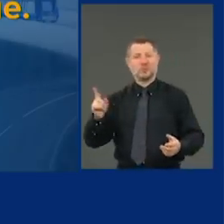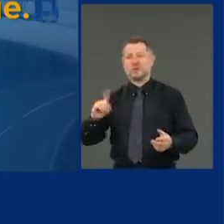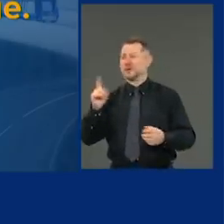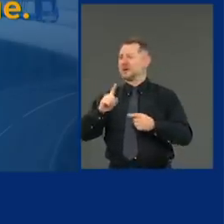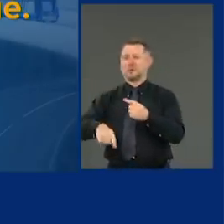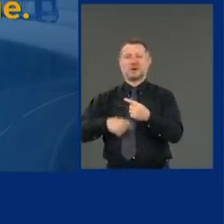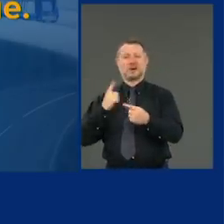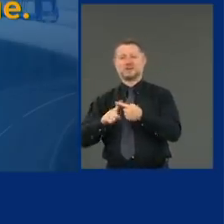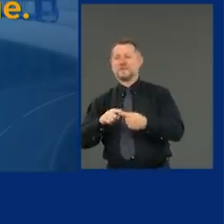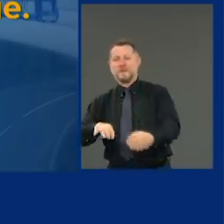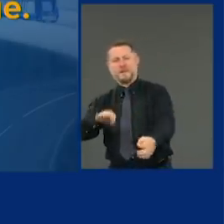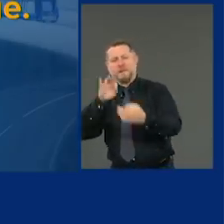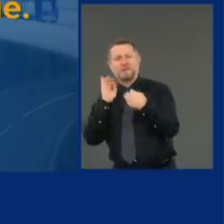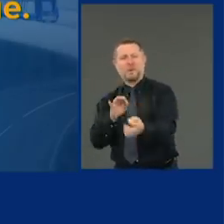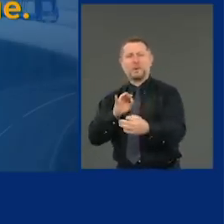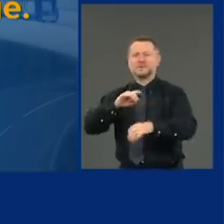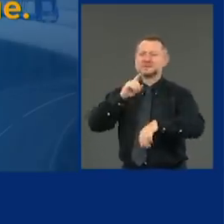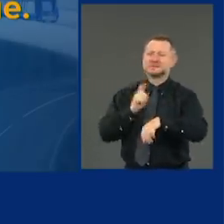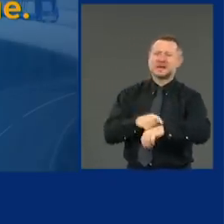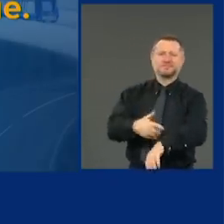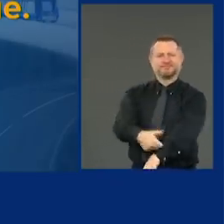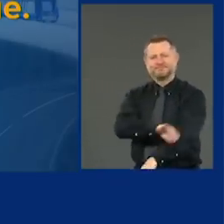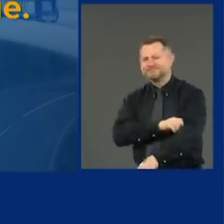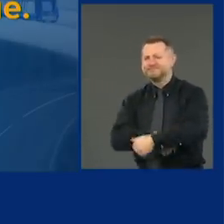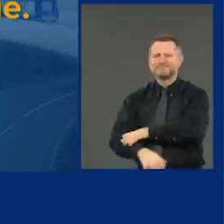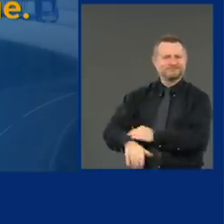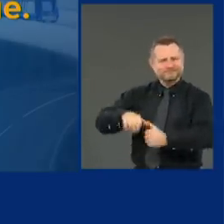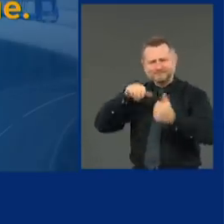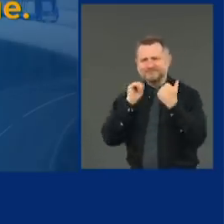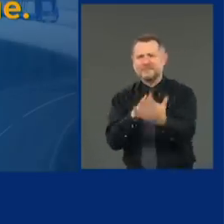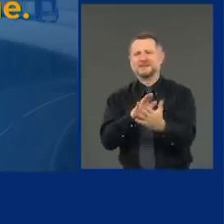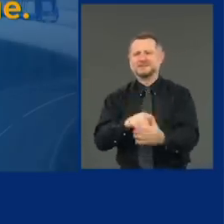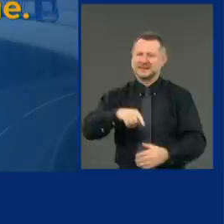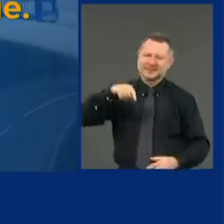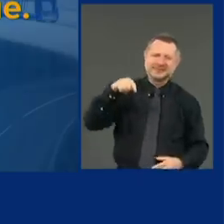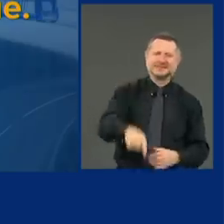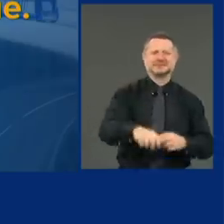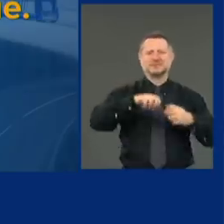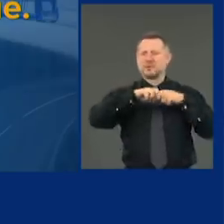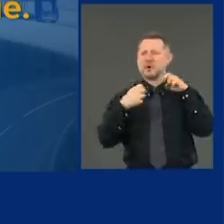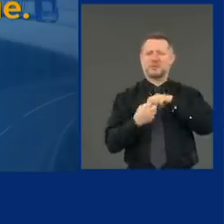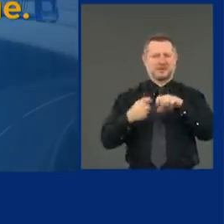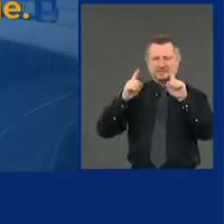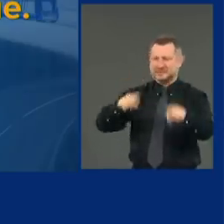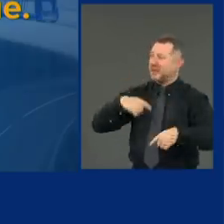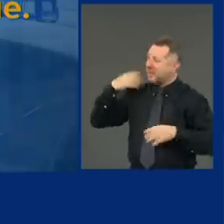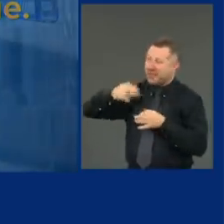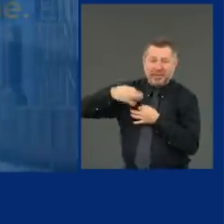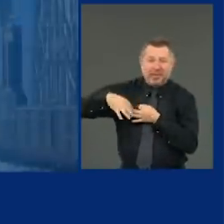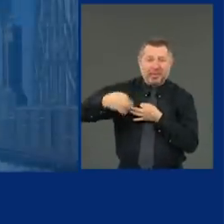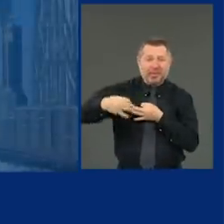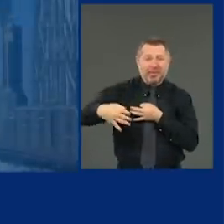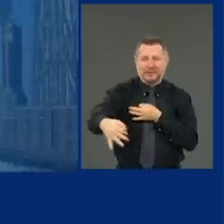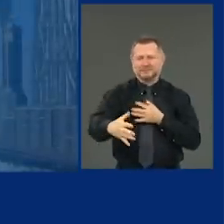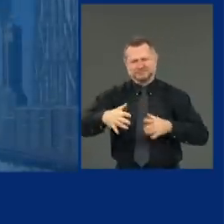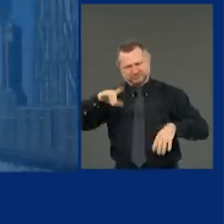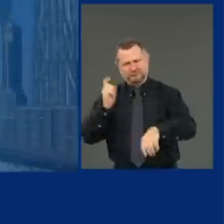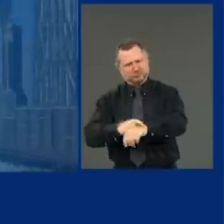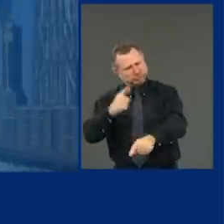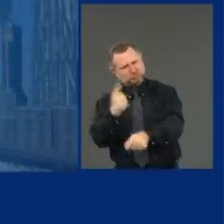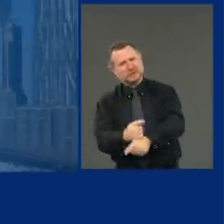actually take on this overdue need of major infrastructure construction, now is the